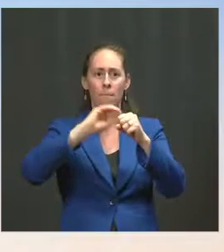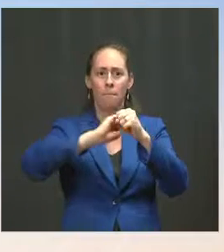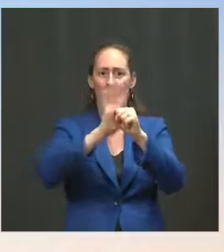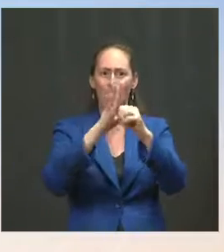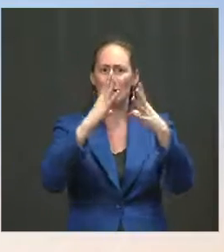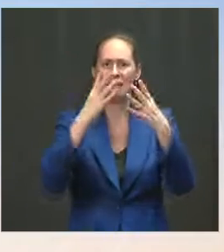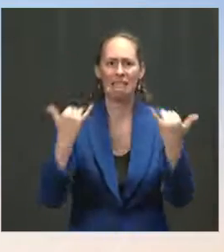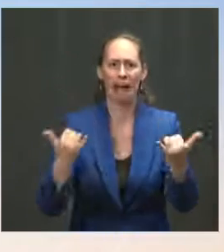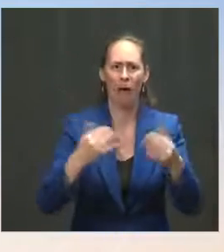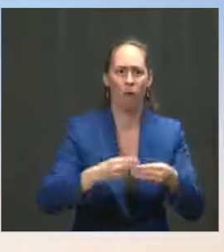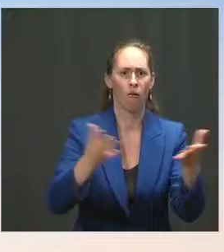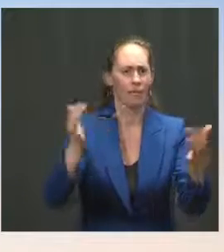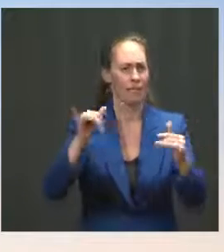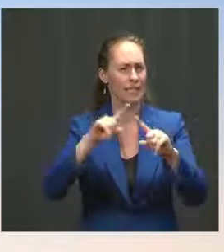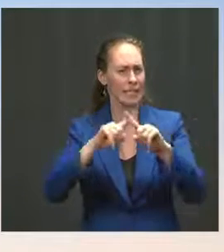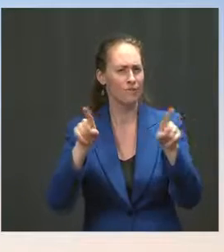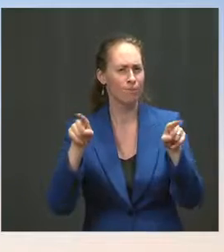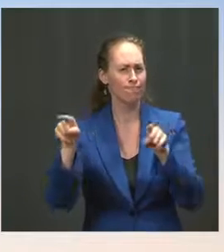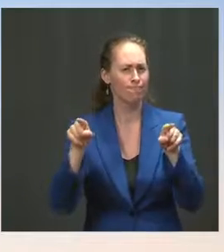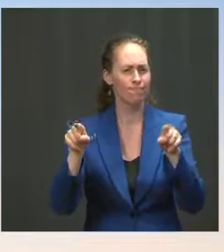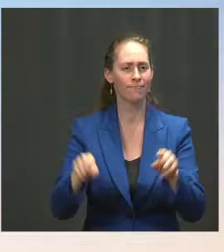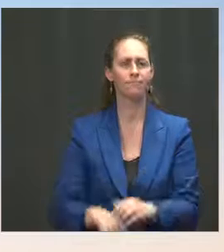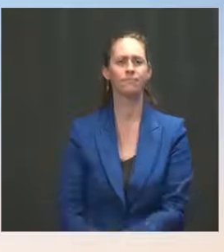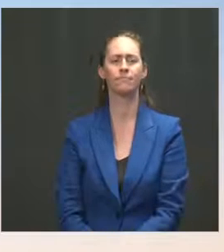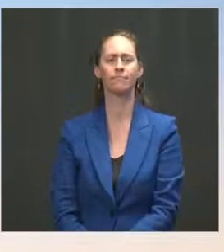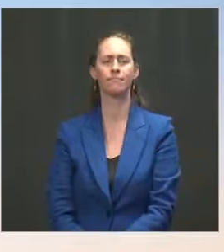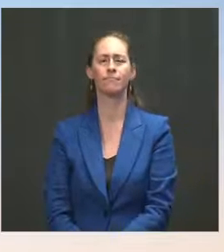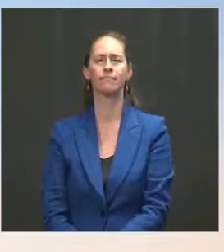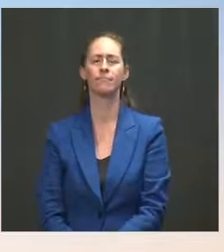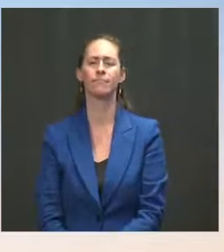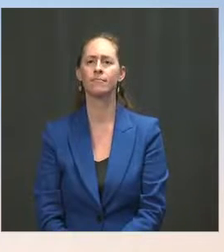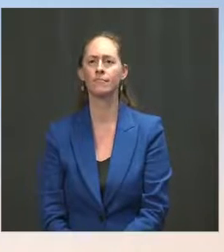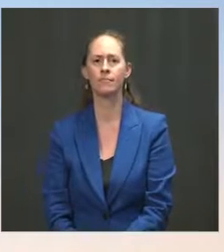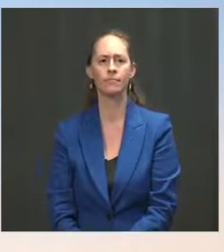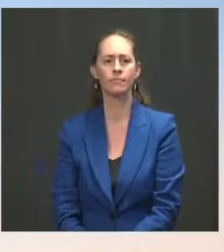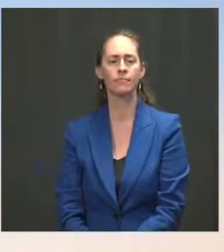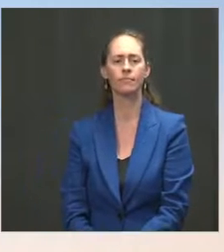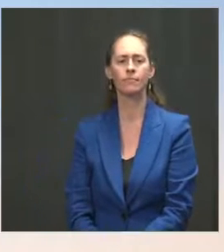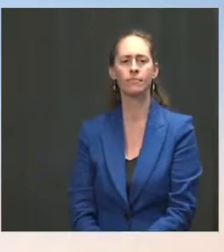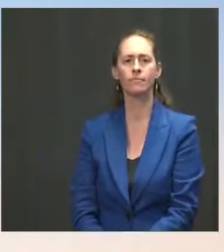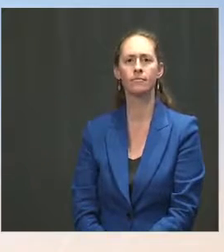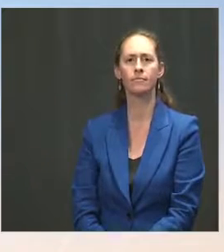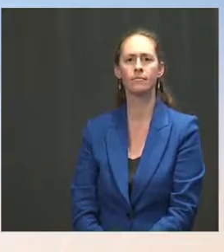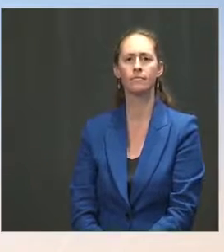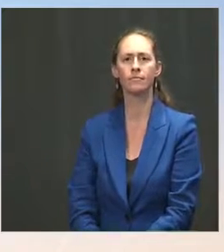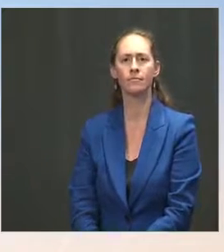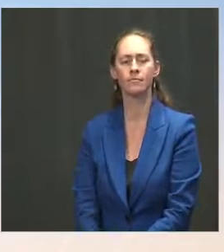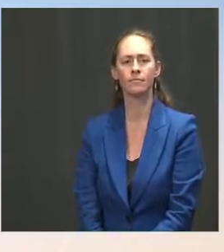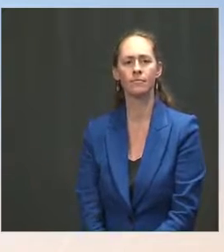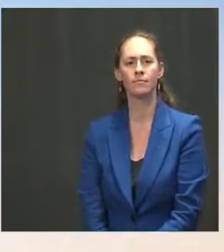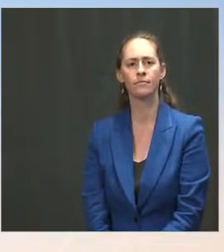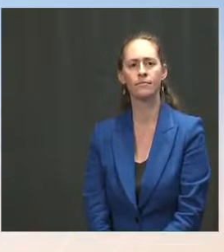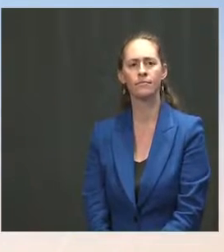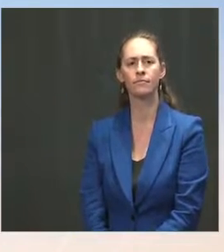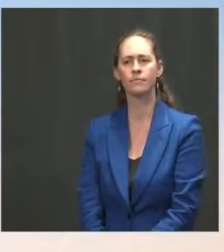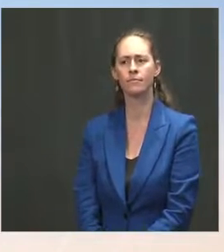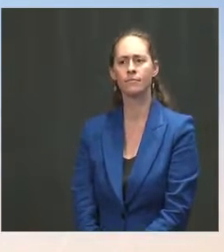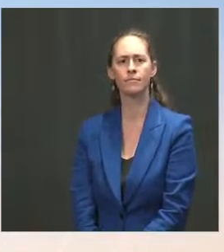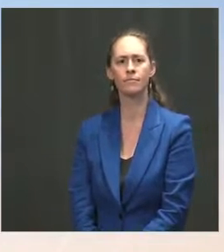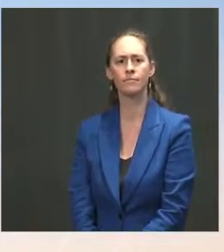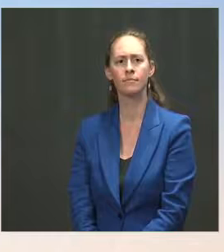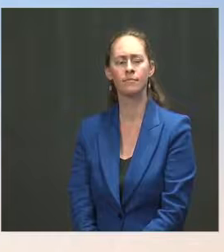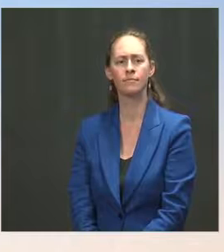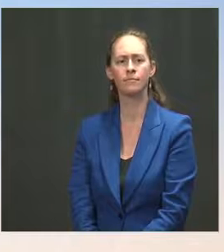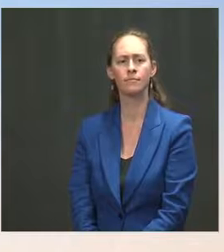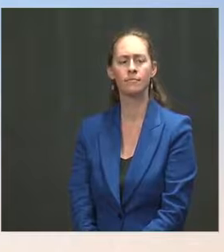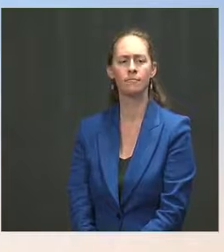that were raised there. Go ahead, Ebony. Tomorrow, Representative Norton, along with several other progressive groups, are going to be having a rally, but